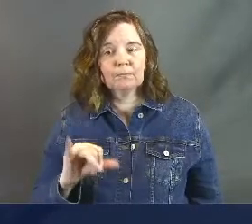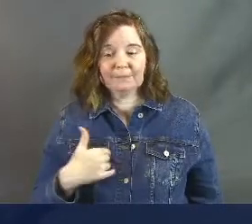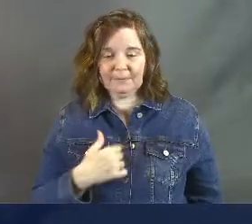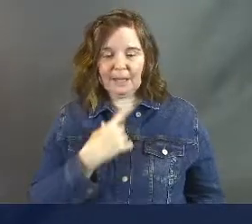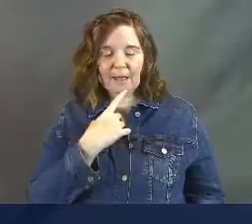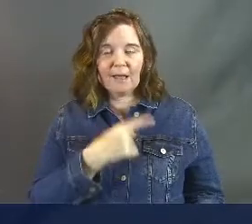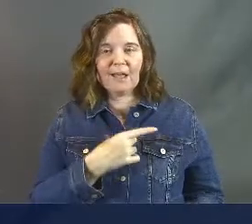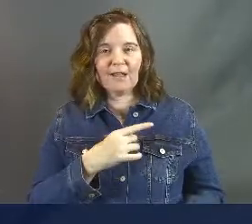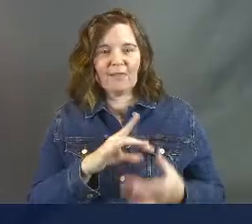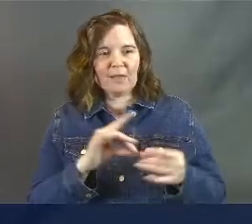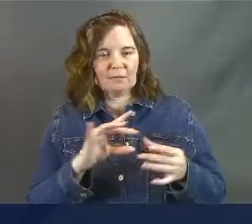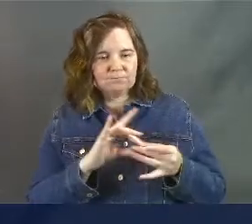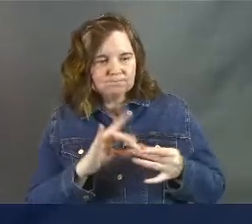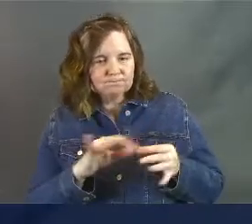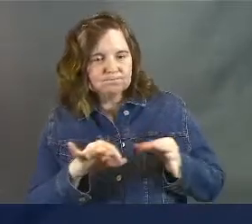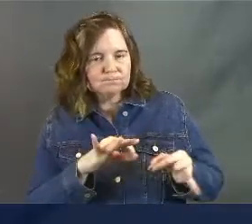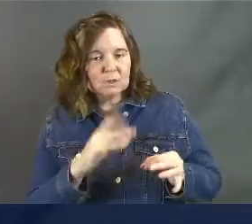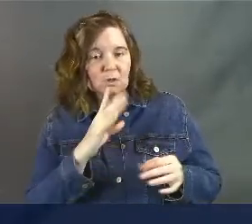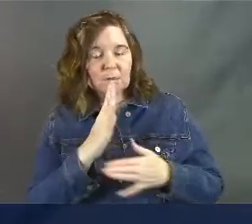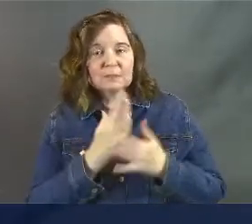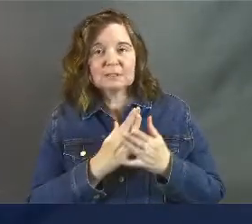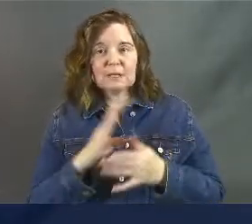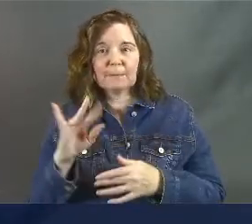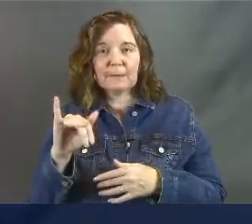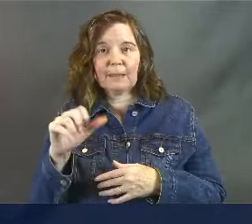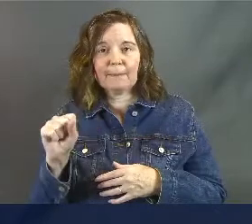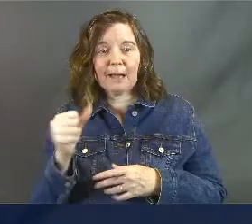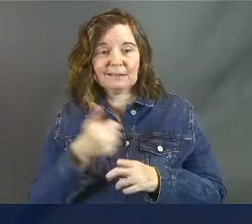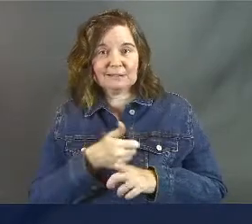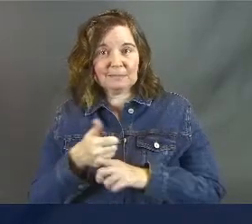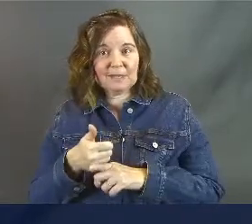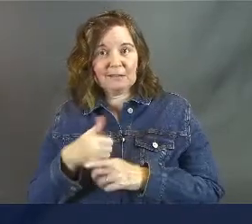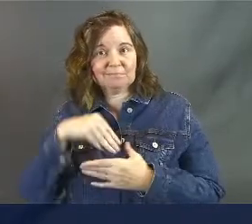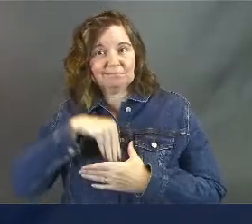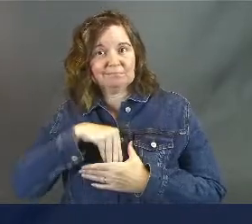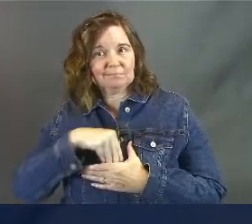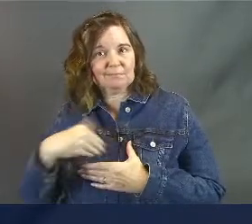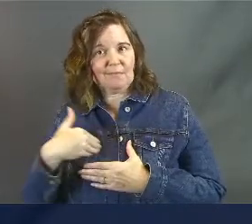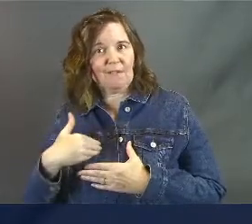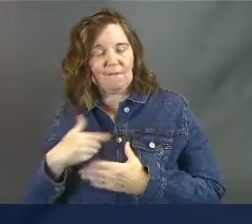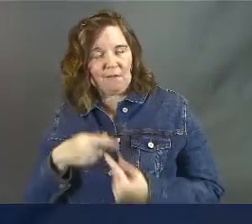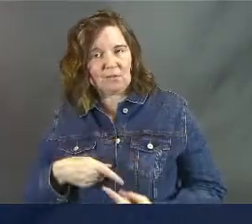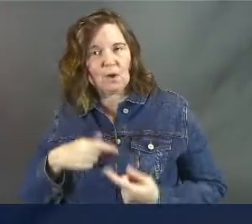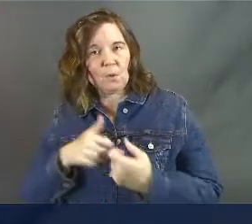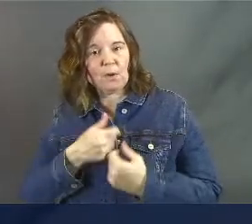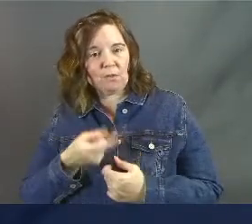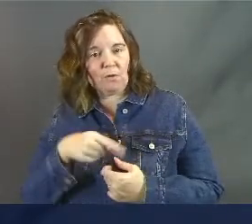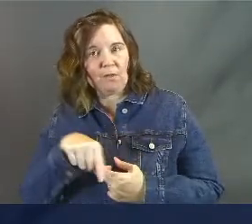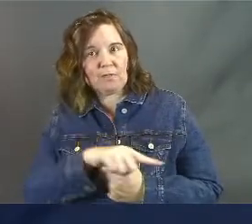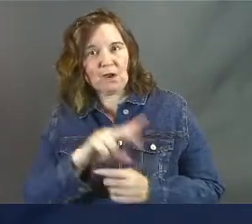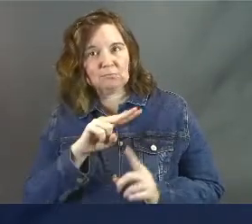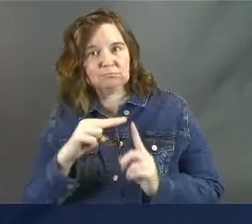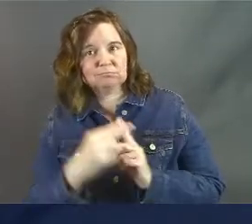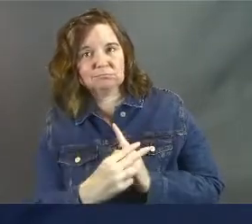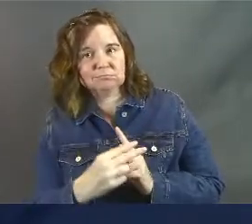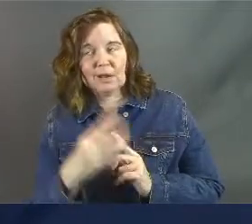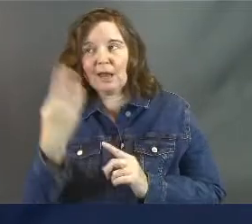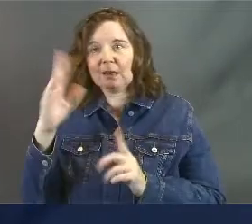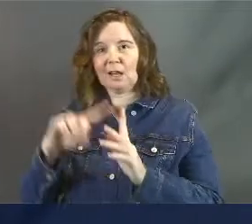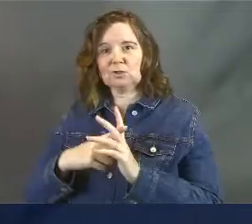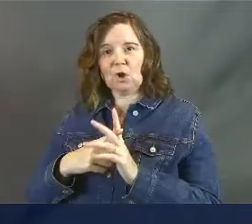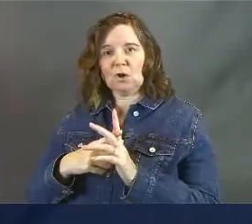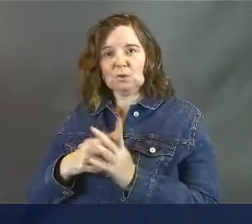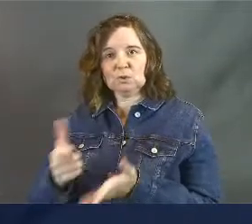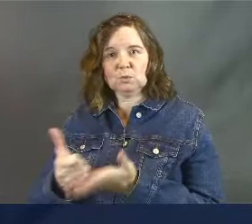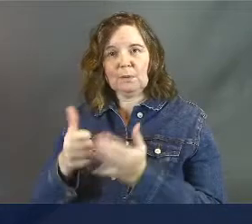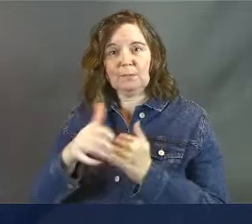And they went deeper and started to talk about some of the biases that they feel like they've struggled with on their side. And God started to open up their